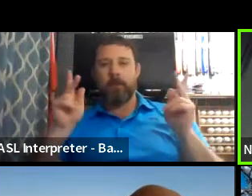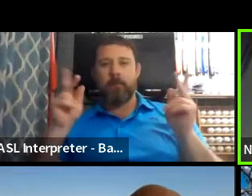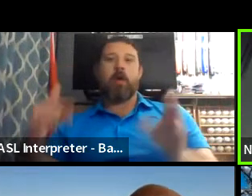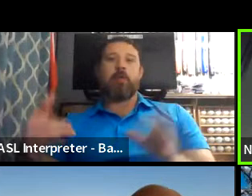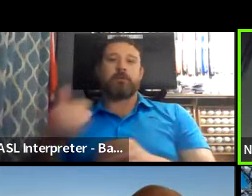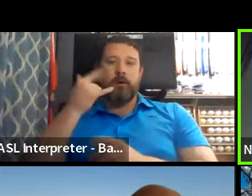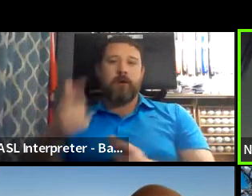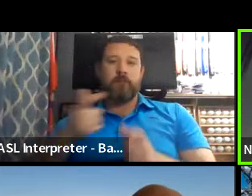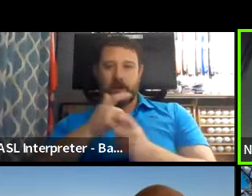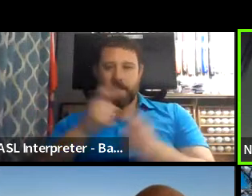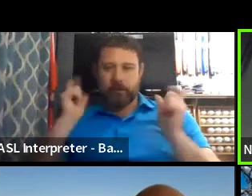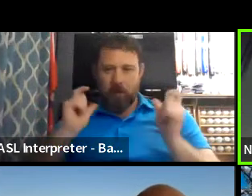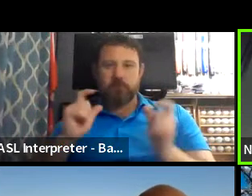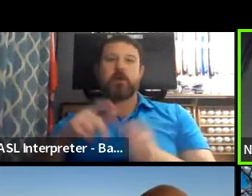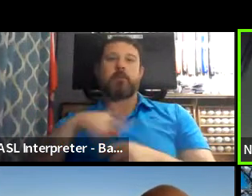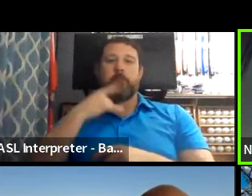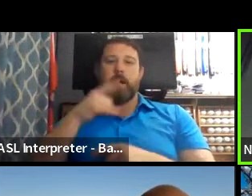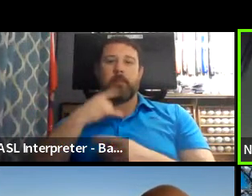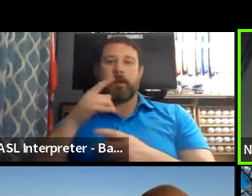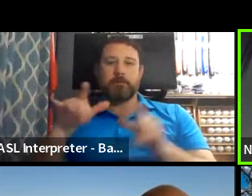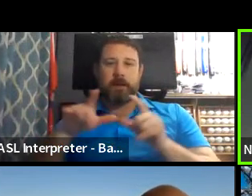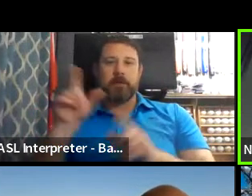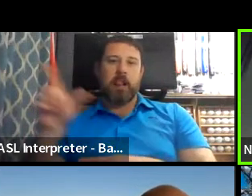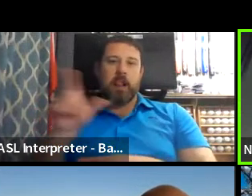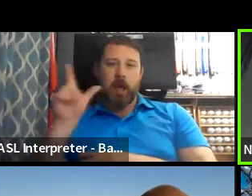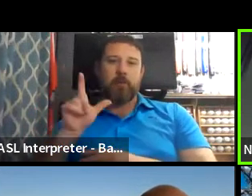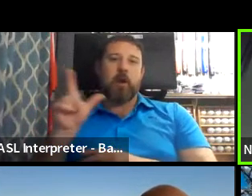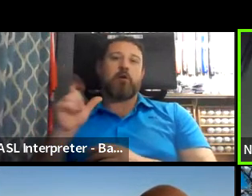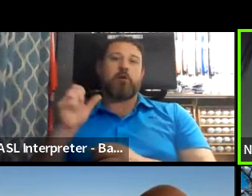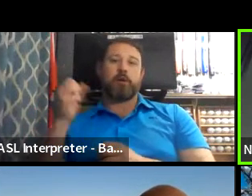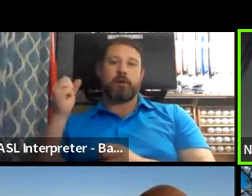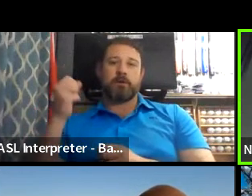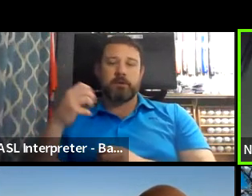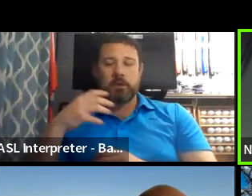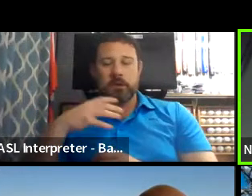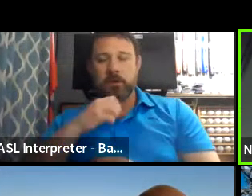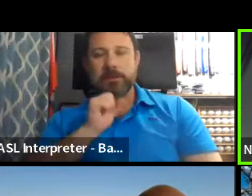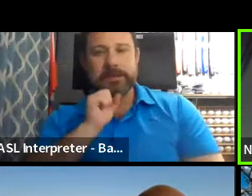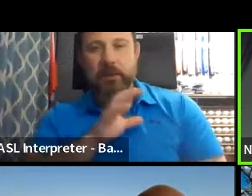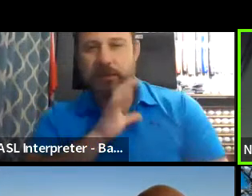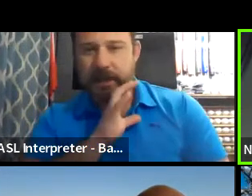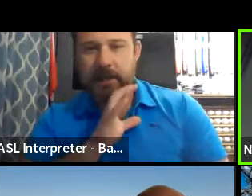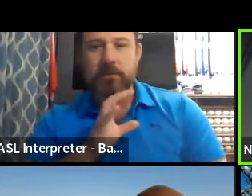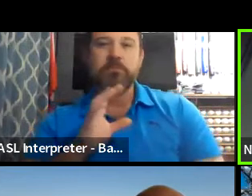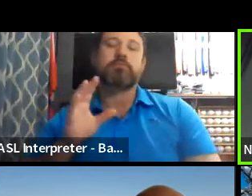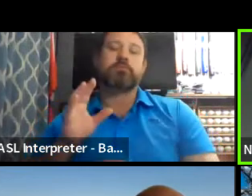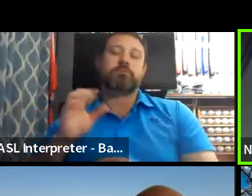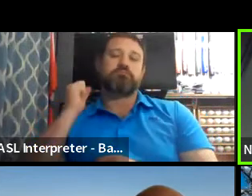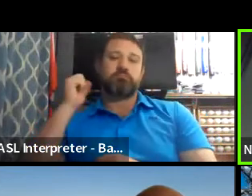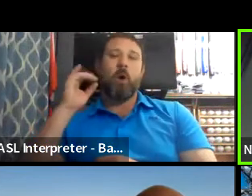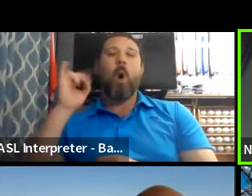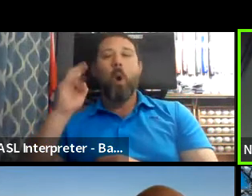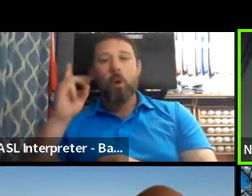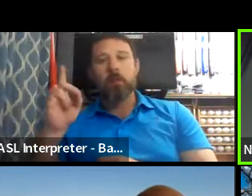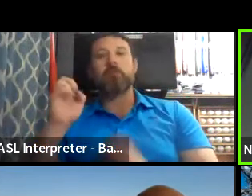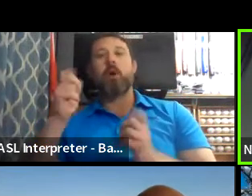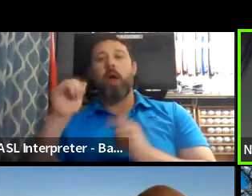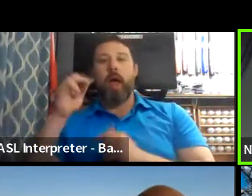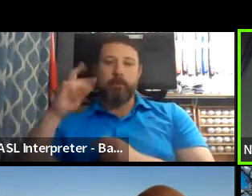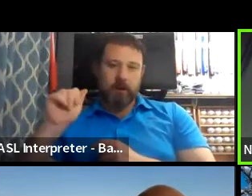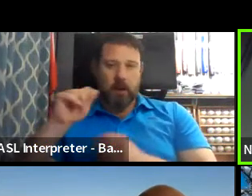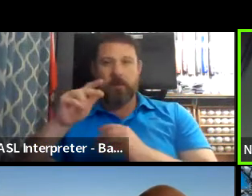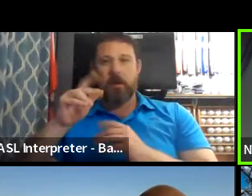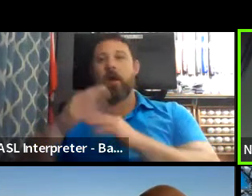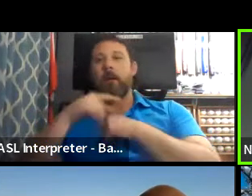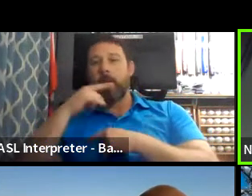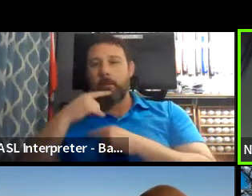keeping masks in public spaces, libraries, senior centers, City of Oakland, like go City of Oakland, all the Alameda County public buildings